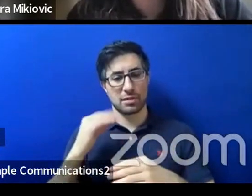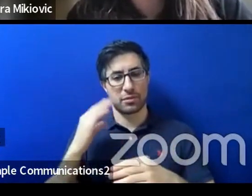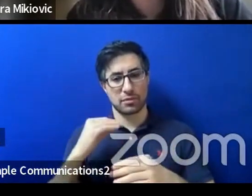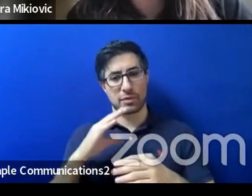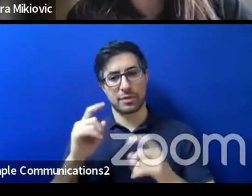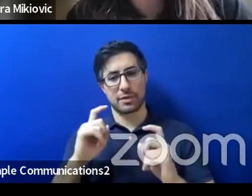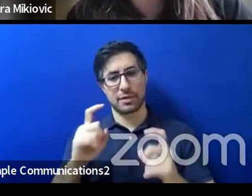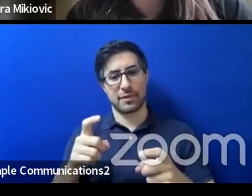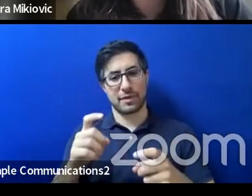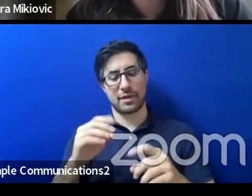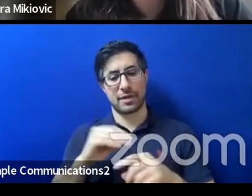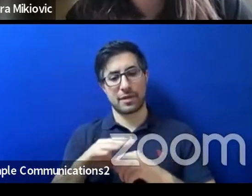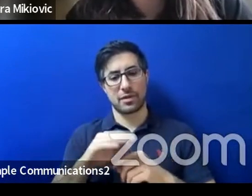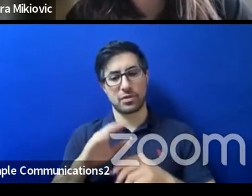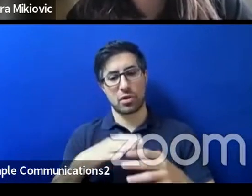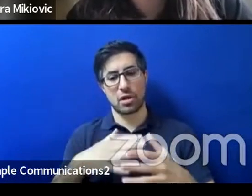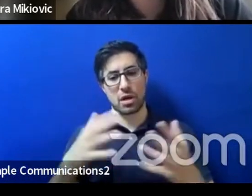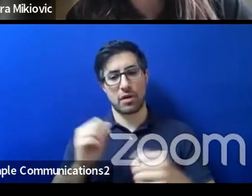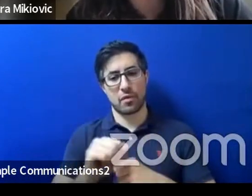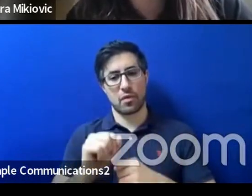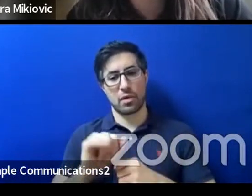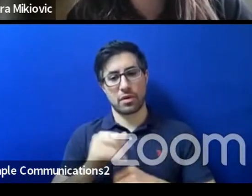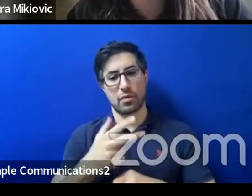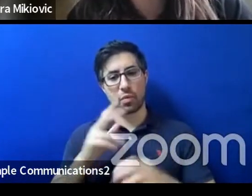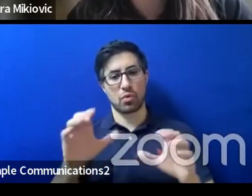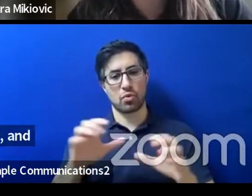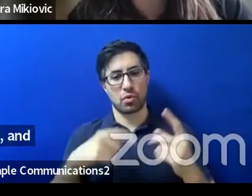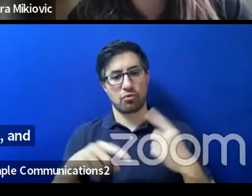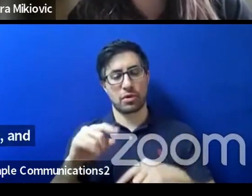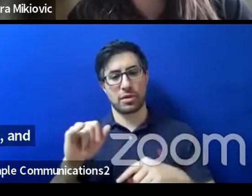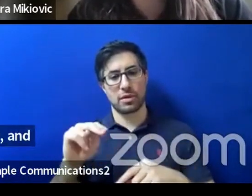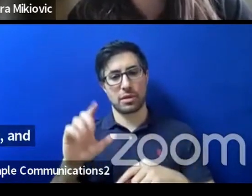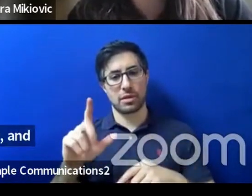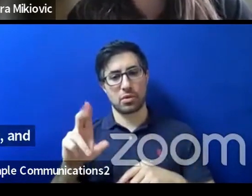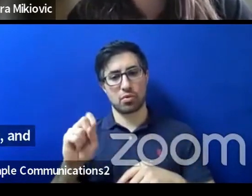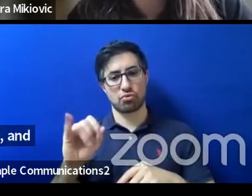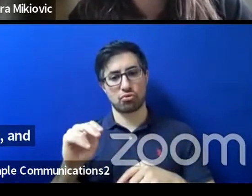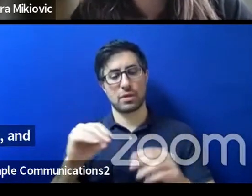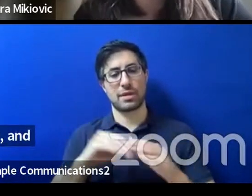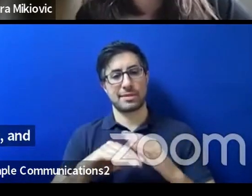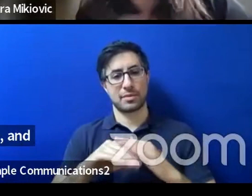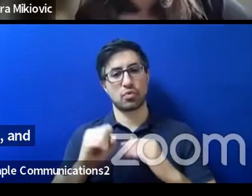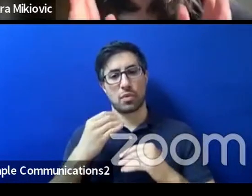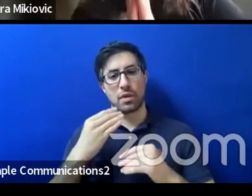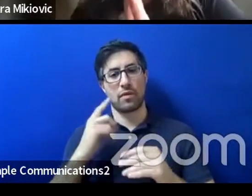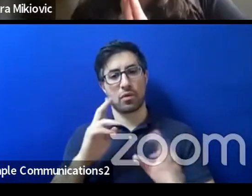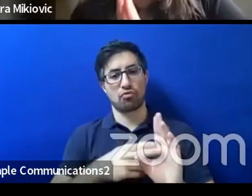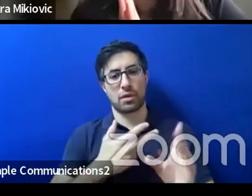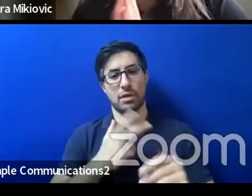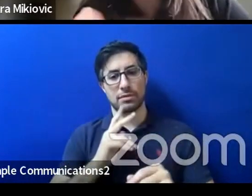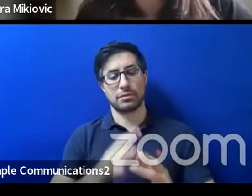and giving advice on a lot of work that we're doing around inclusion and accessibility. So thank you for joining